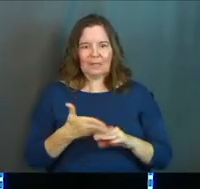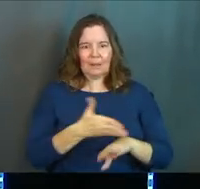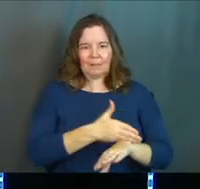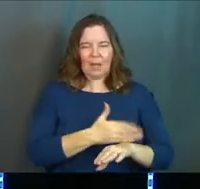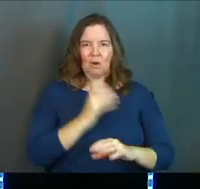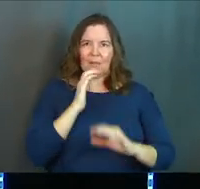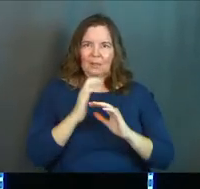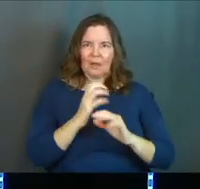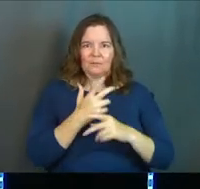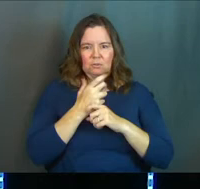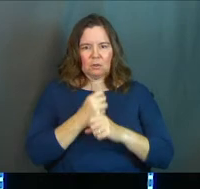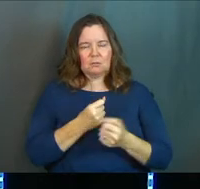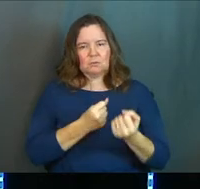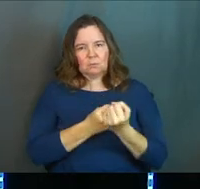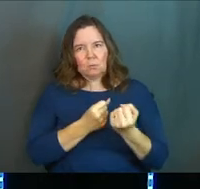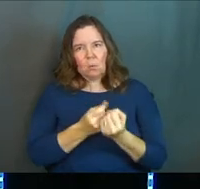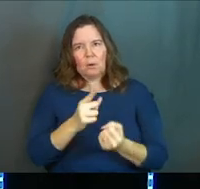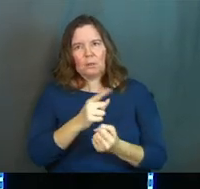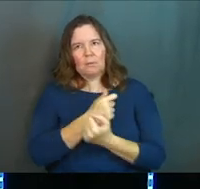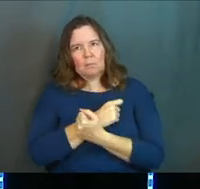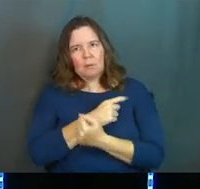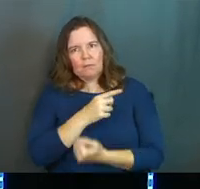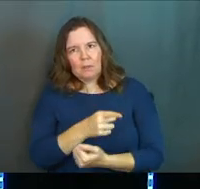this conversation in the church.